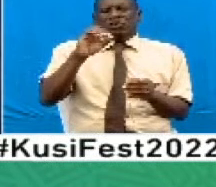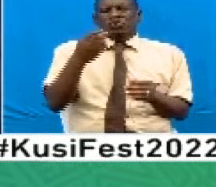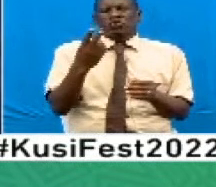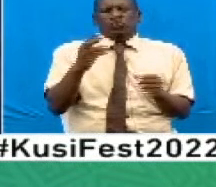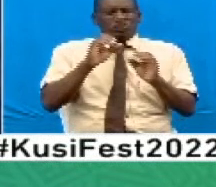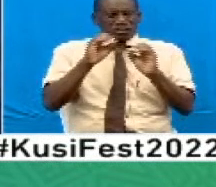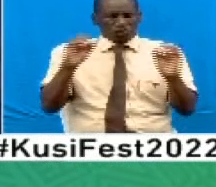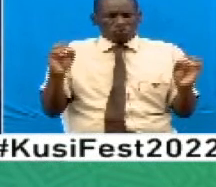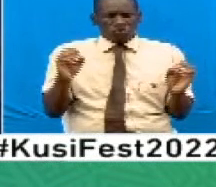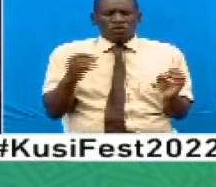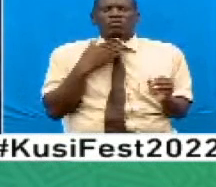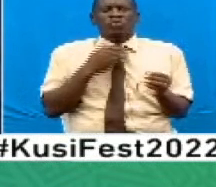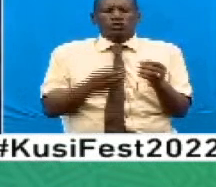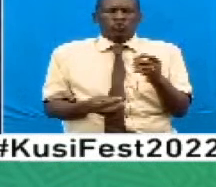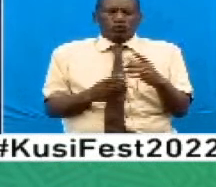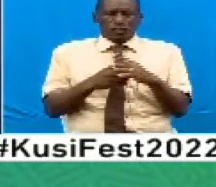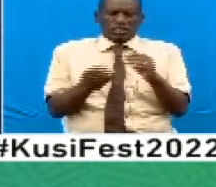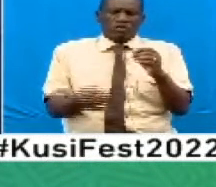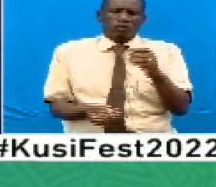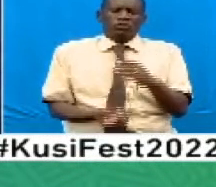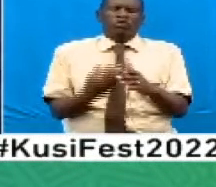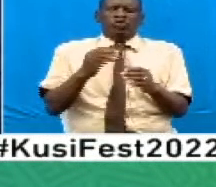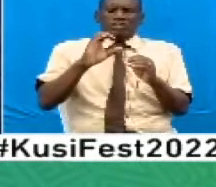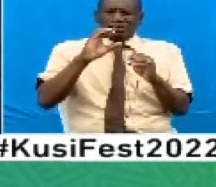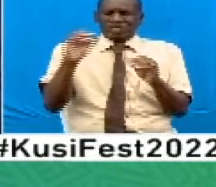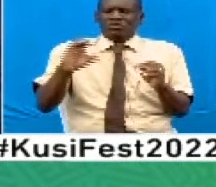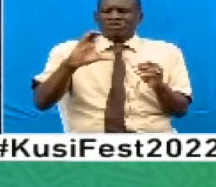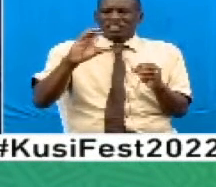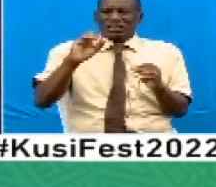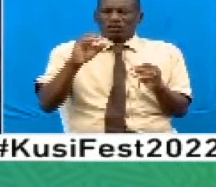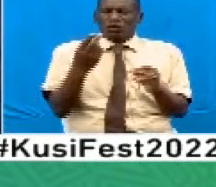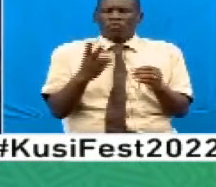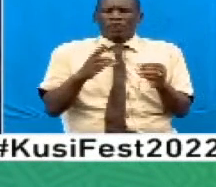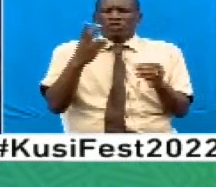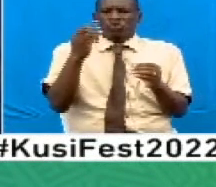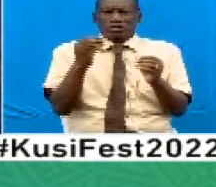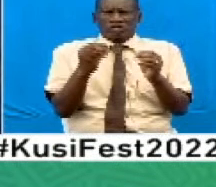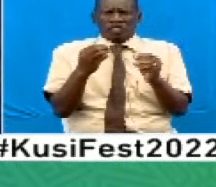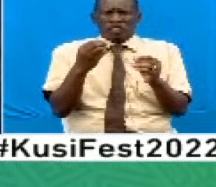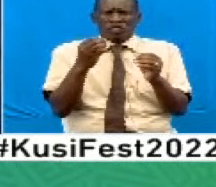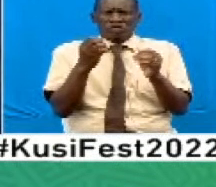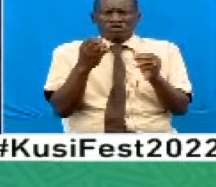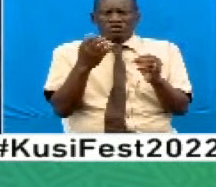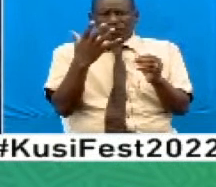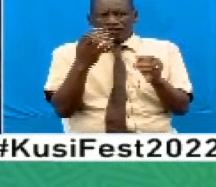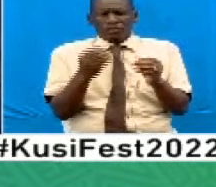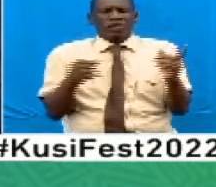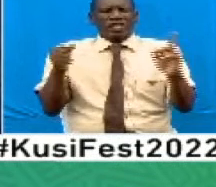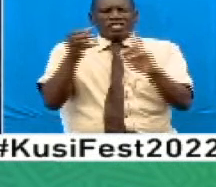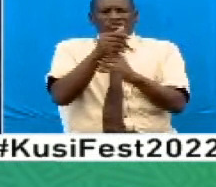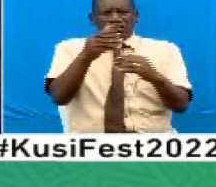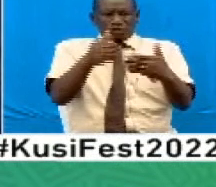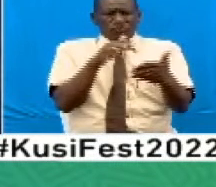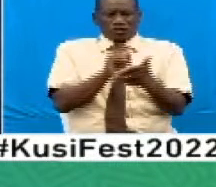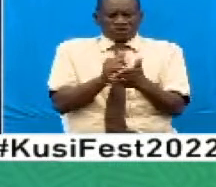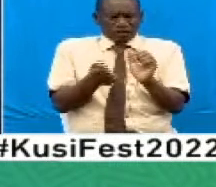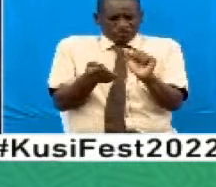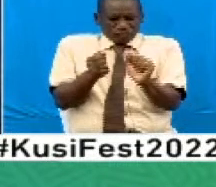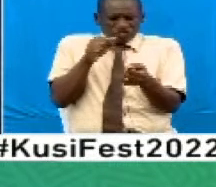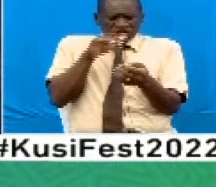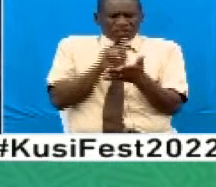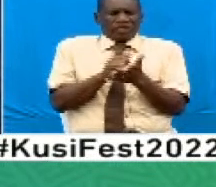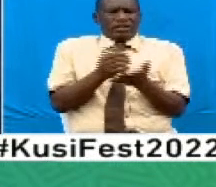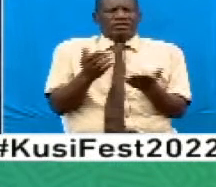net zero carbon emitting company by 2050. But in the way that we are going, we'll achieve that much earlier, and we'll be revising that